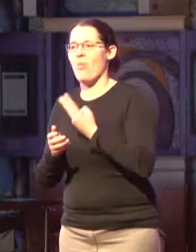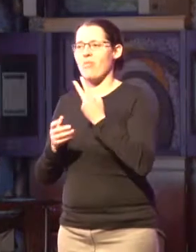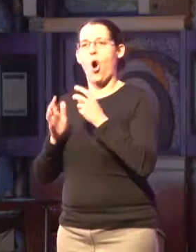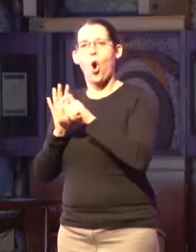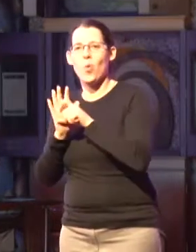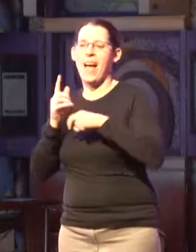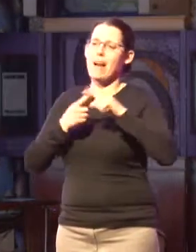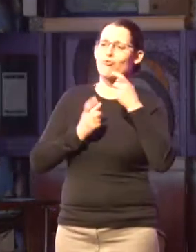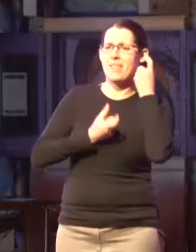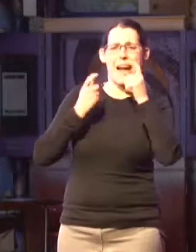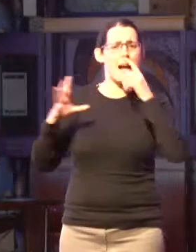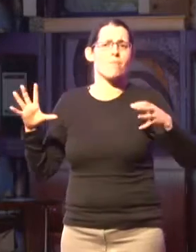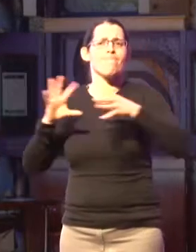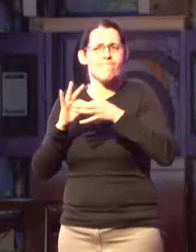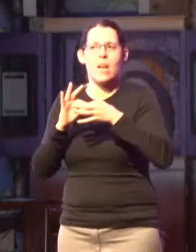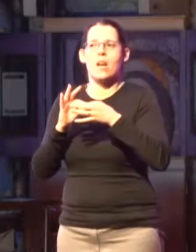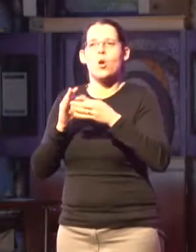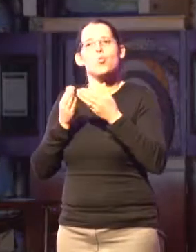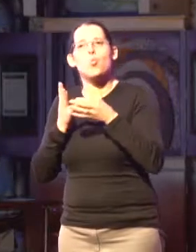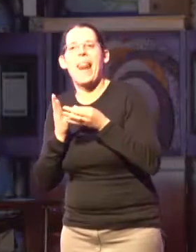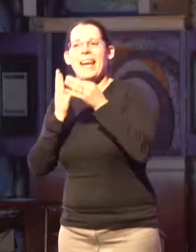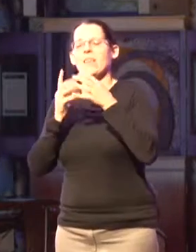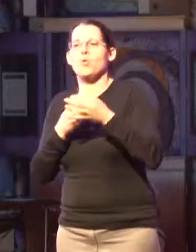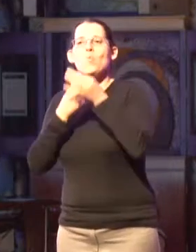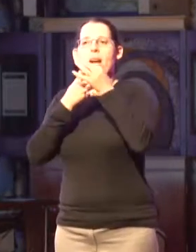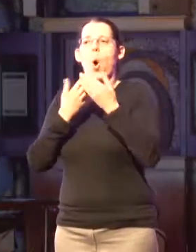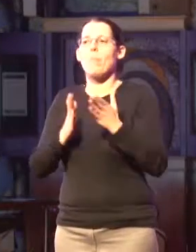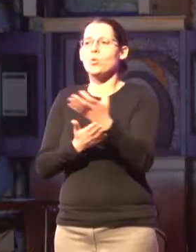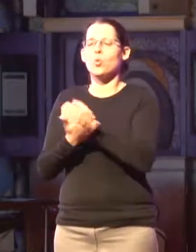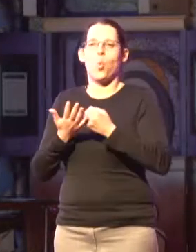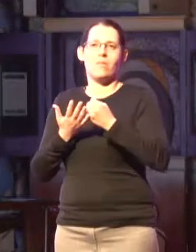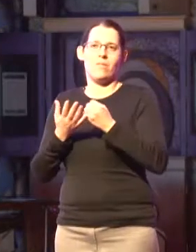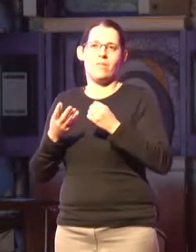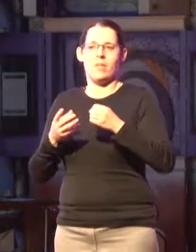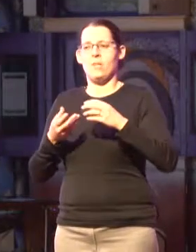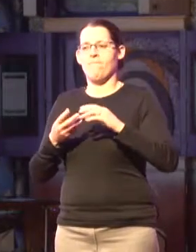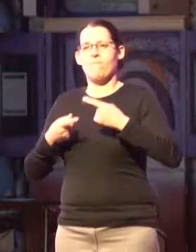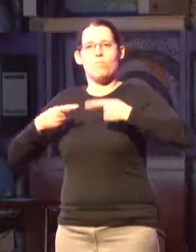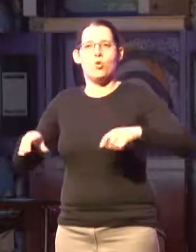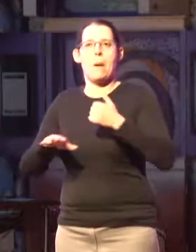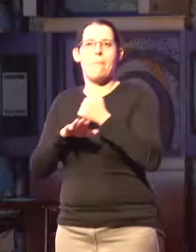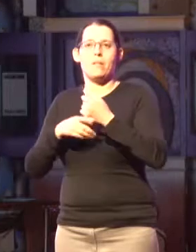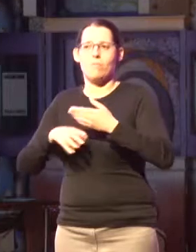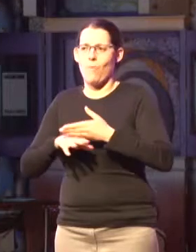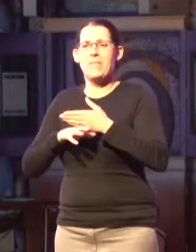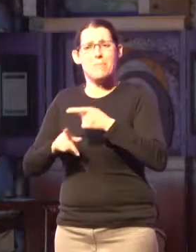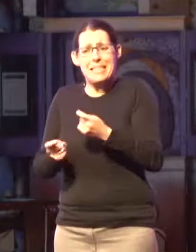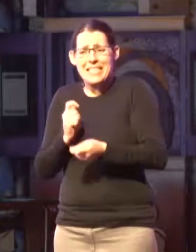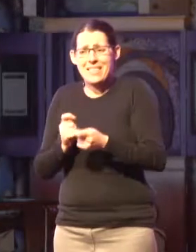unique open source-based musical performance that has been live tested at local and international